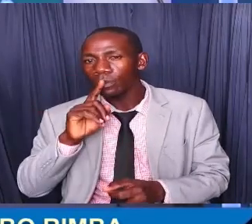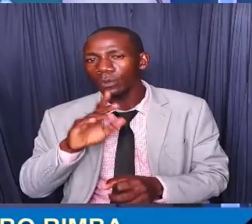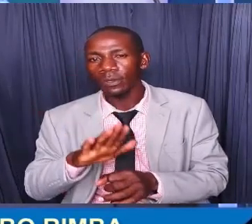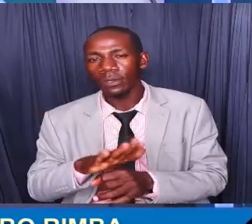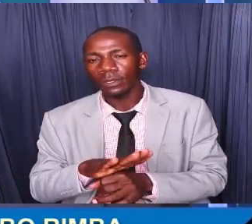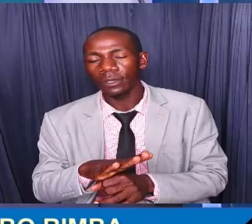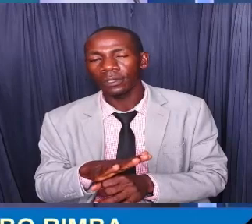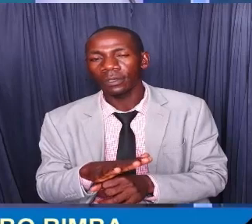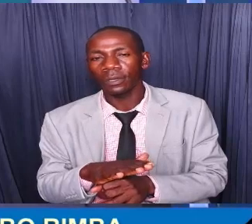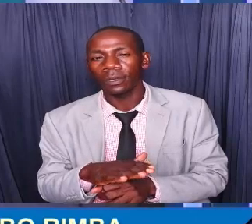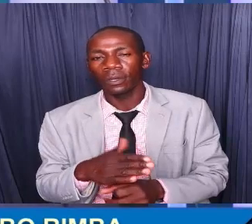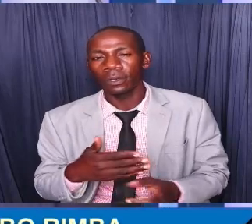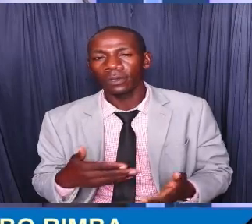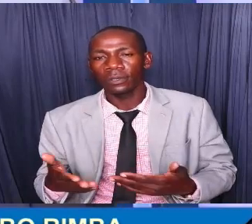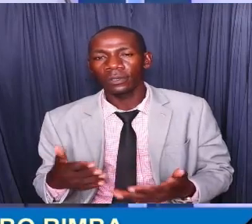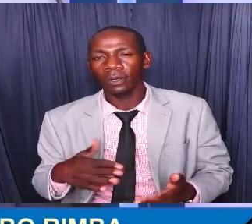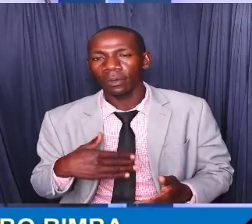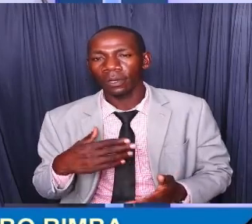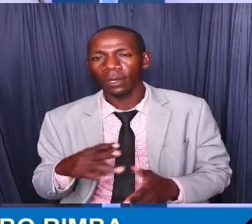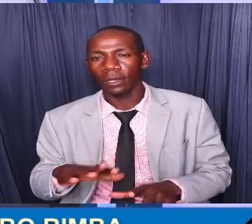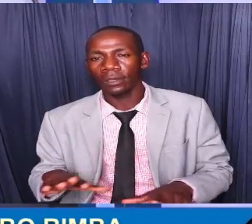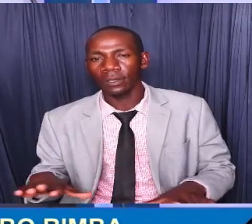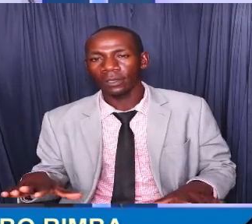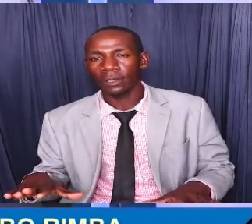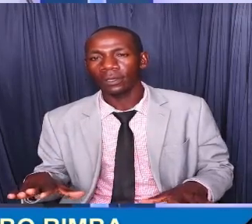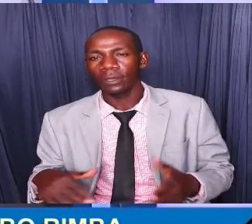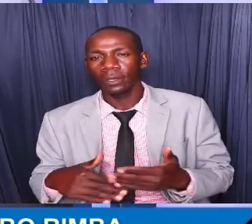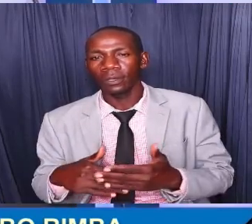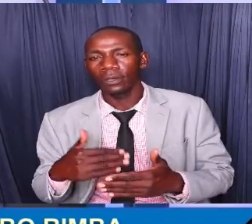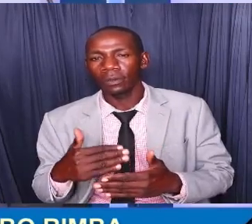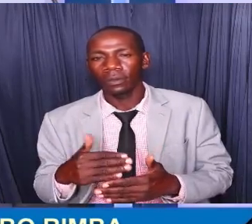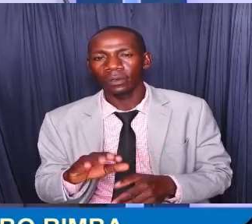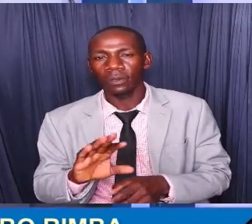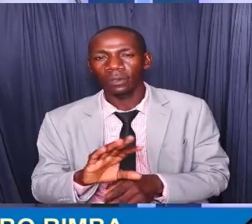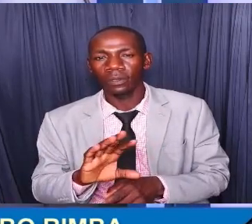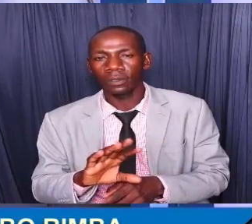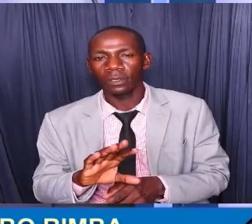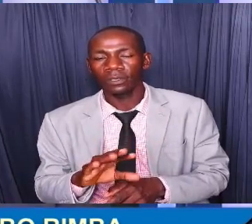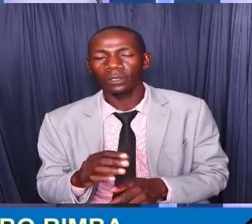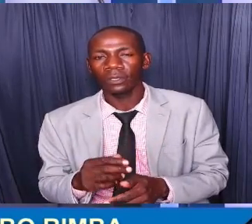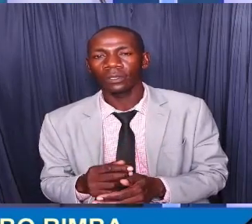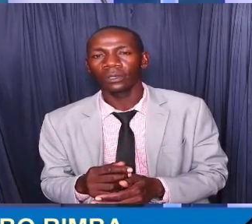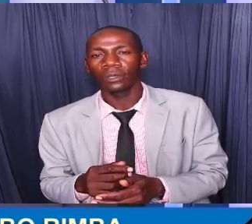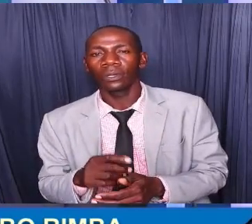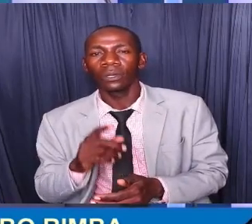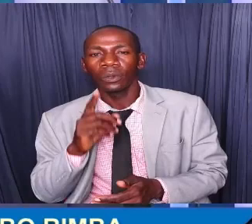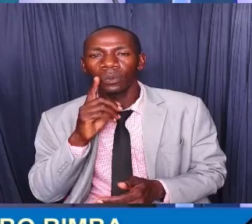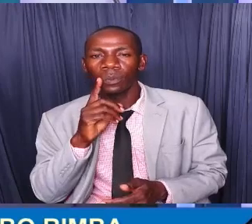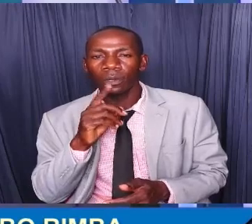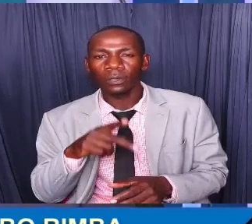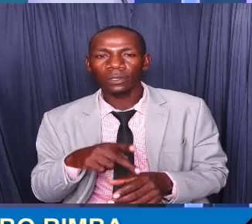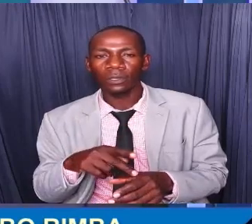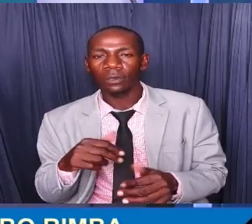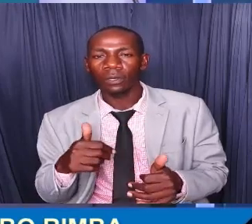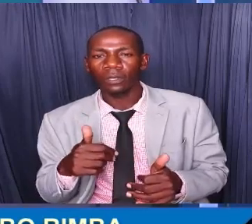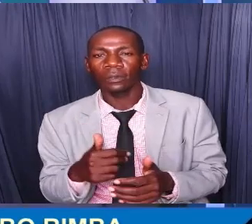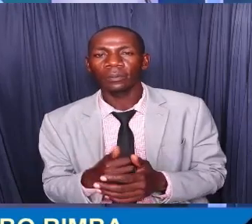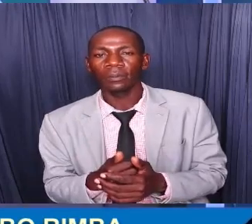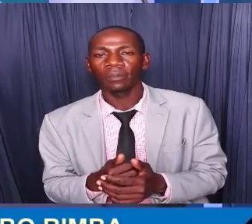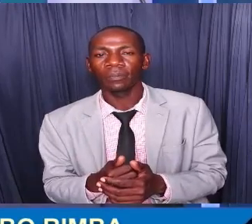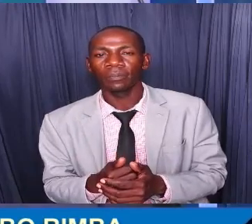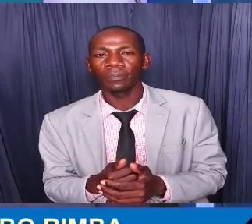his promise. Nitauza shamba langu. That I'll sell my farm. Tujenge kanisa. To construct the church. Petro akasema ni sawa. And Peter said it's